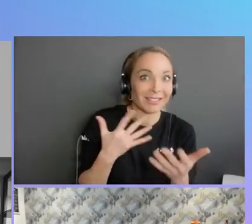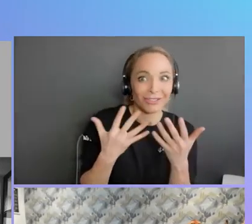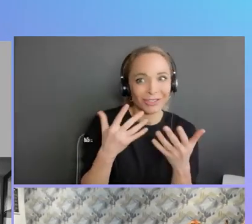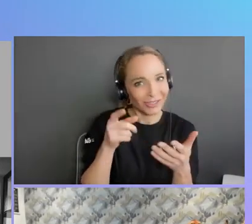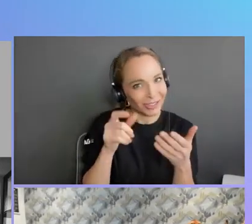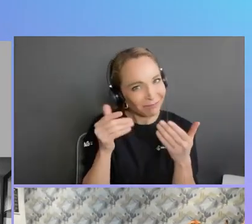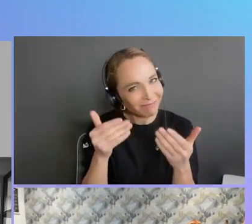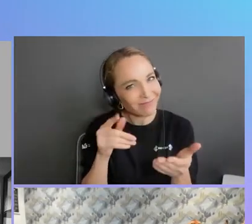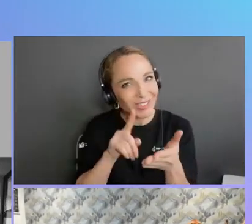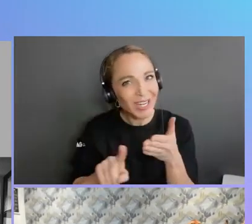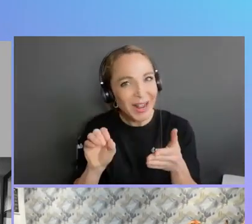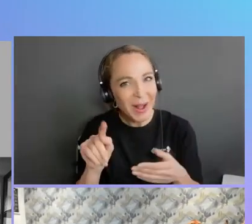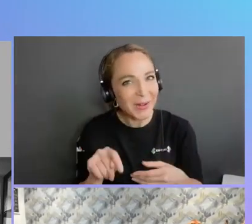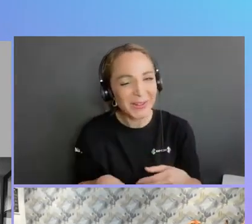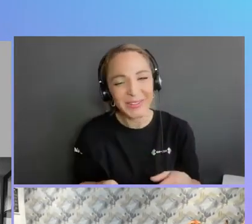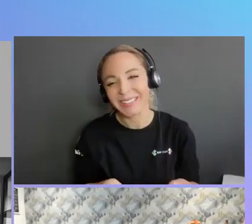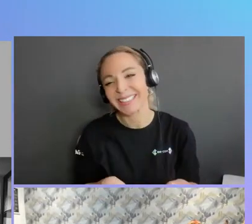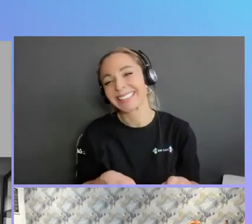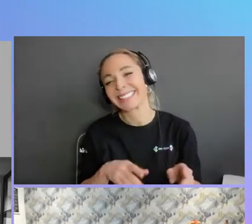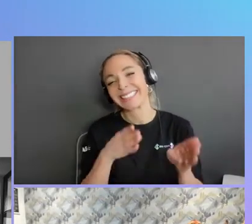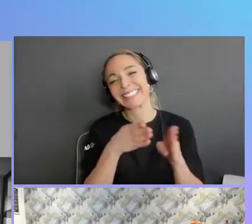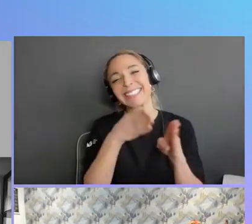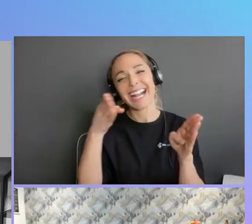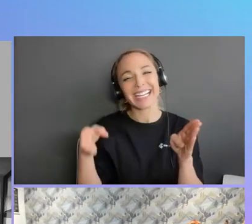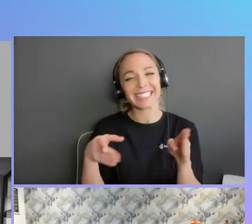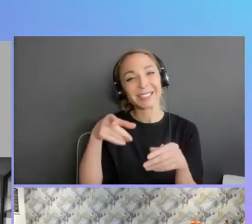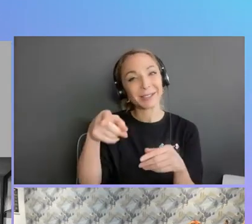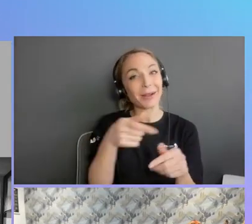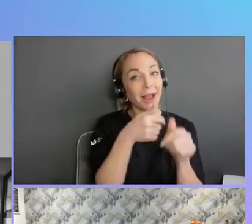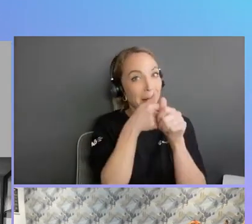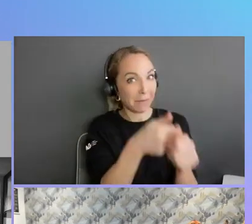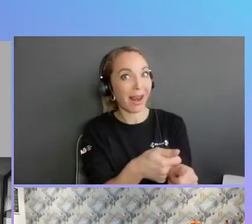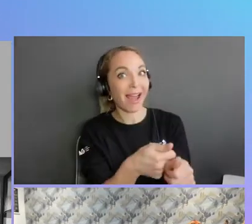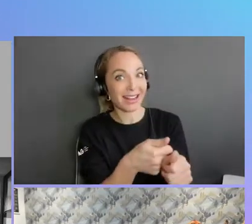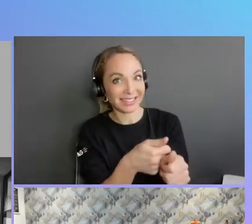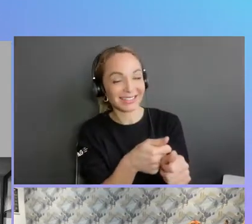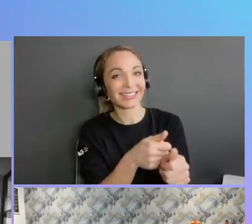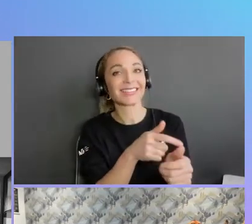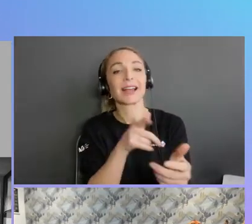Back to the compliance thing that we're chatting and the conformance.